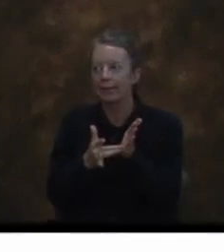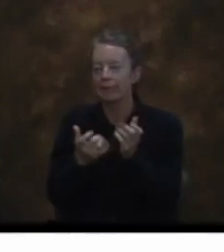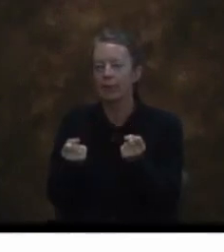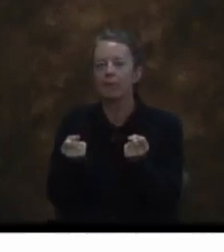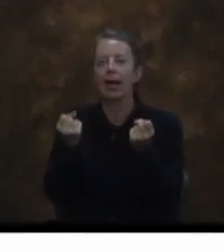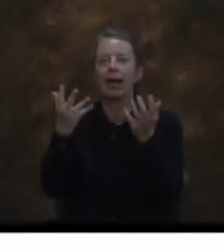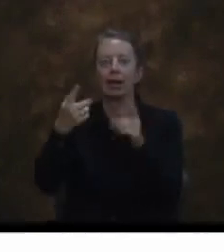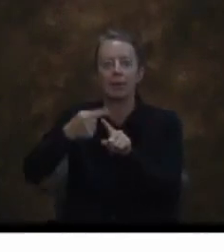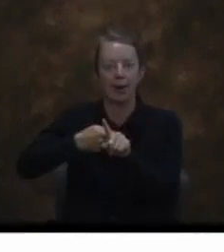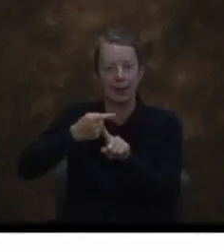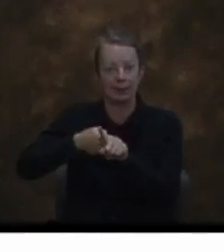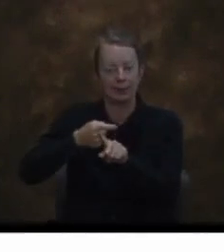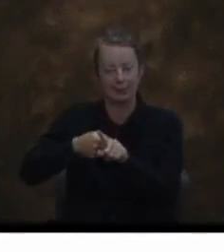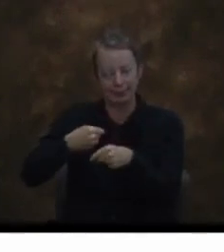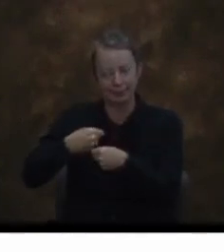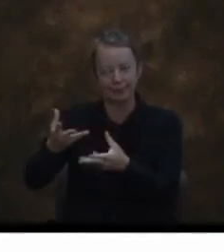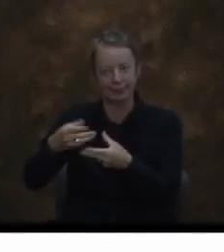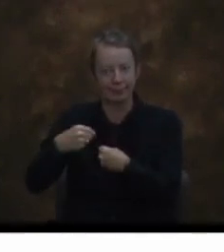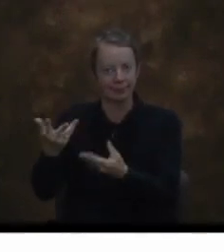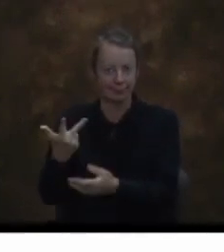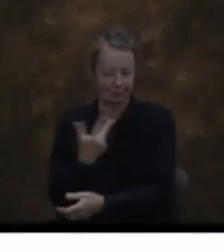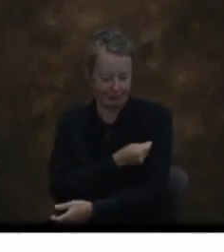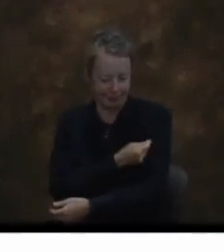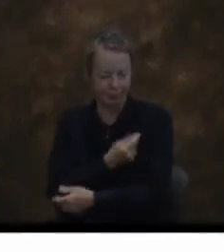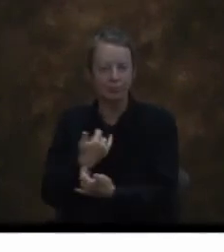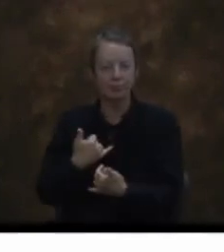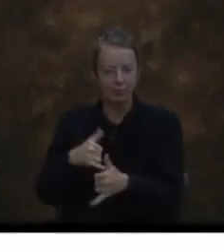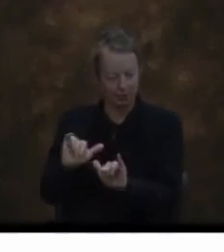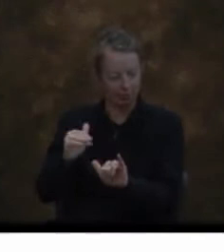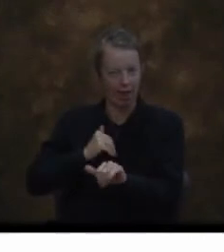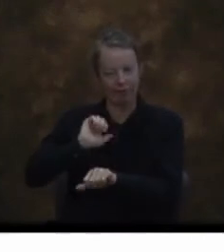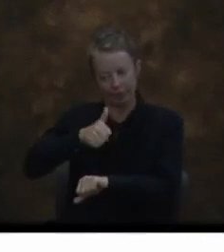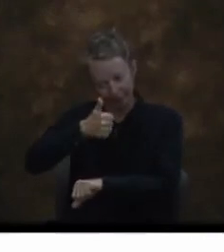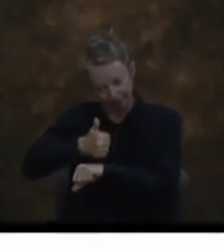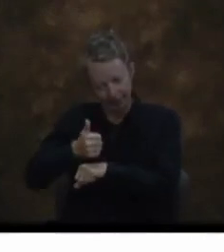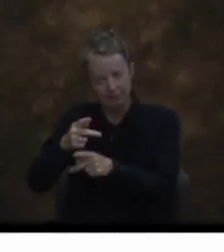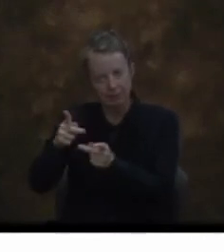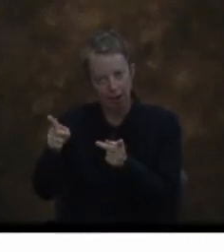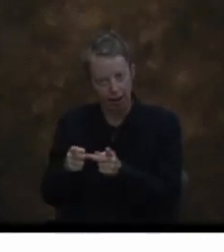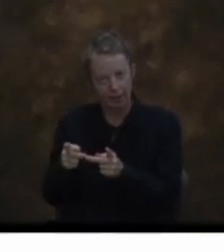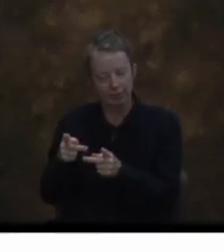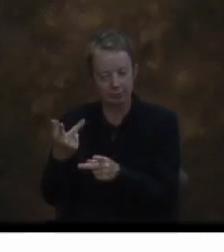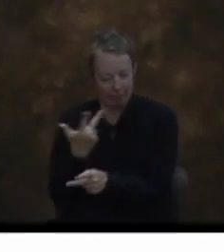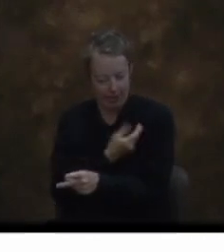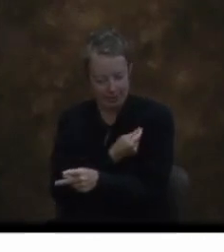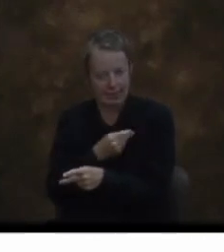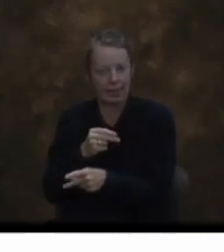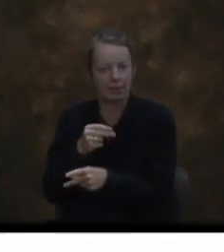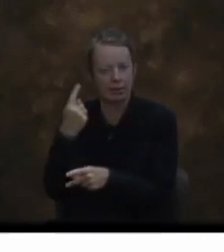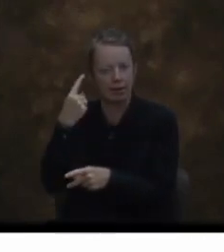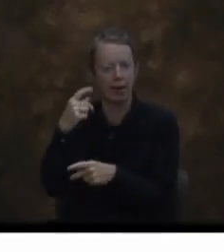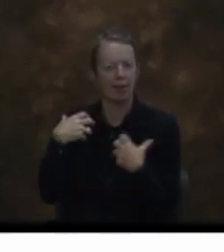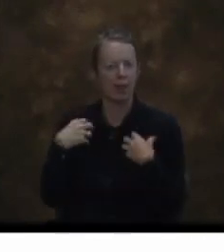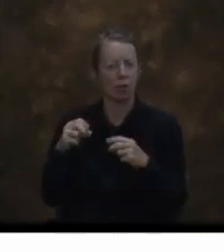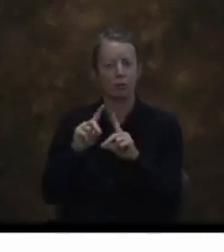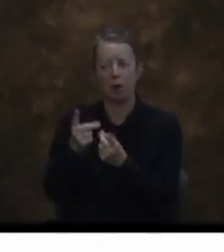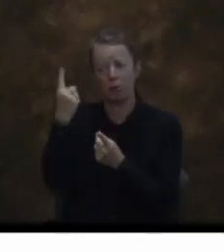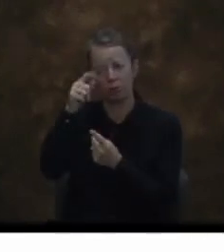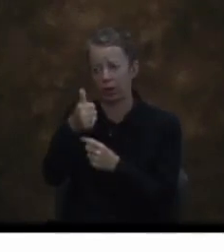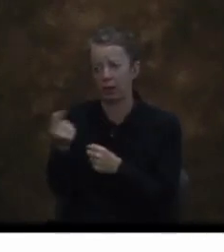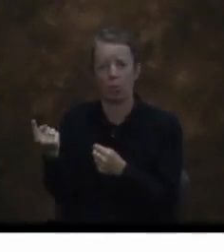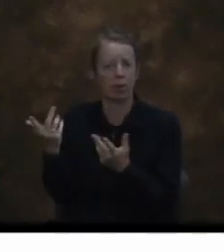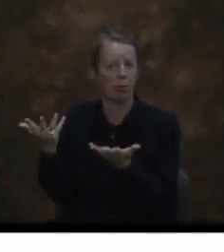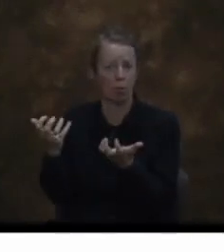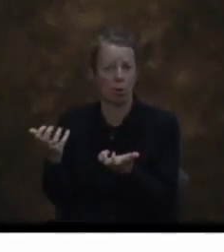many months. We do still have our fixed site operations at the health department for the general population. And as I